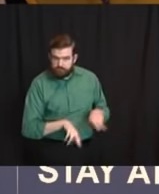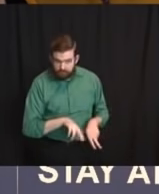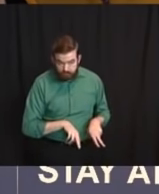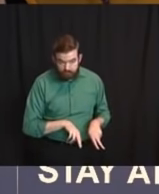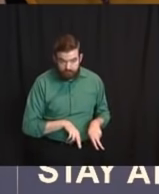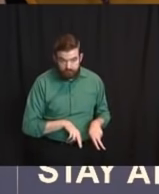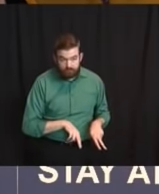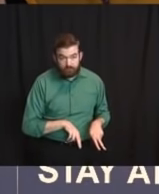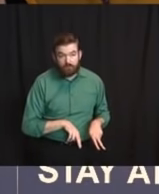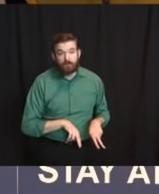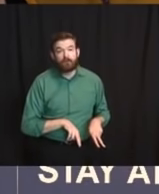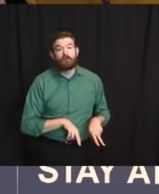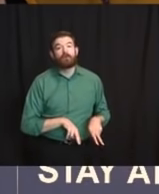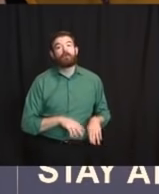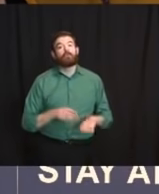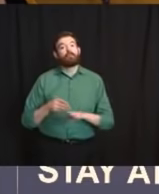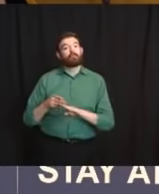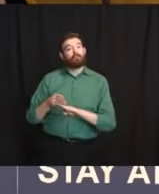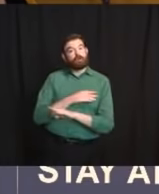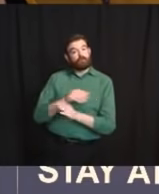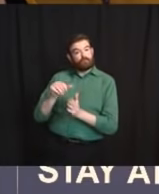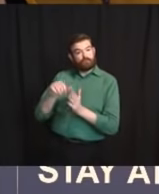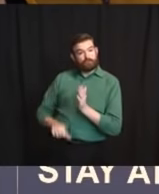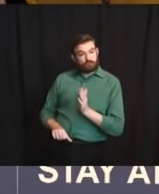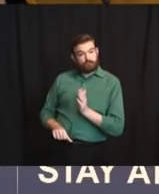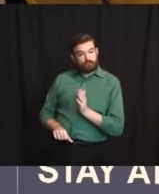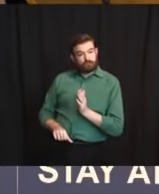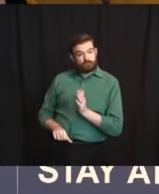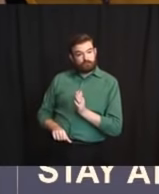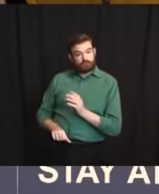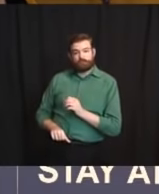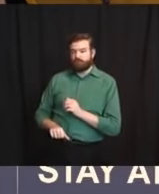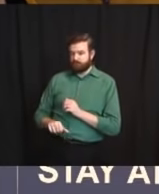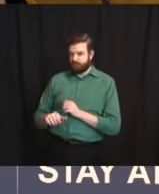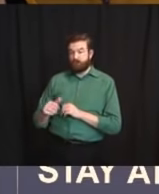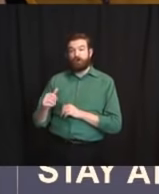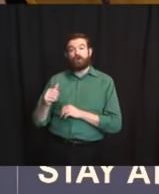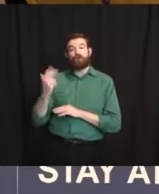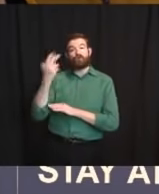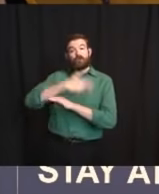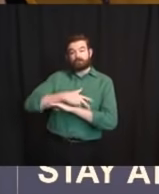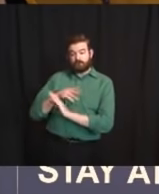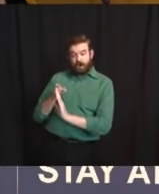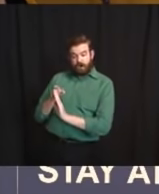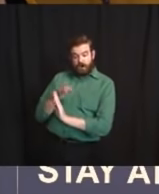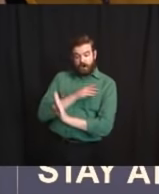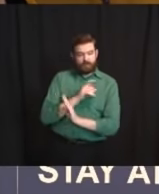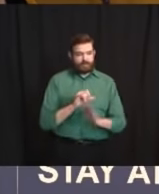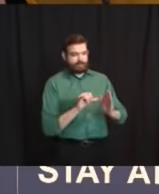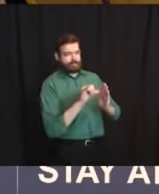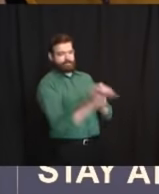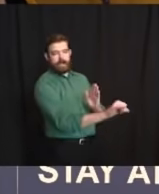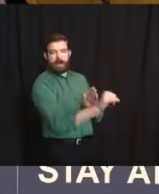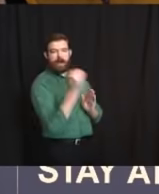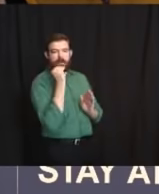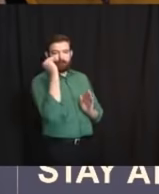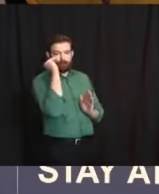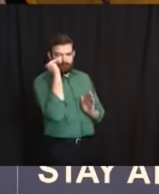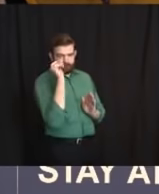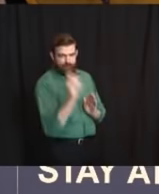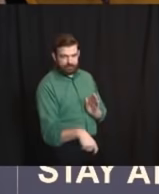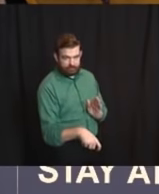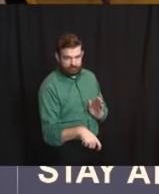to the surgical procedure or having symptoms consistent with COVID-19 should not have an